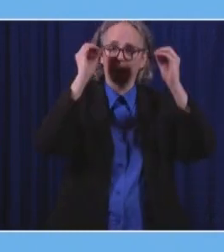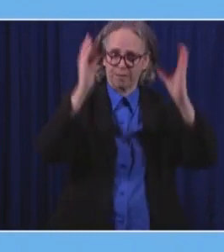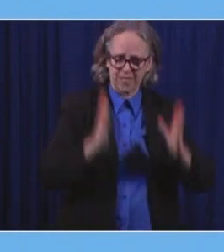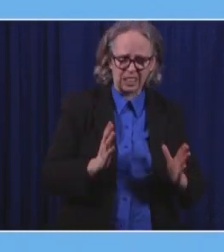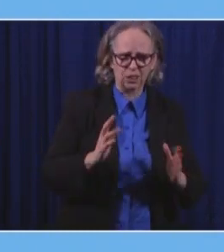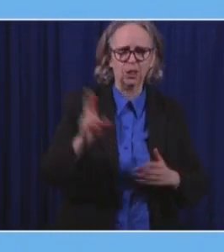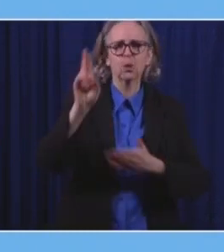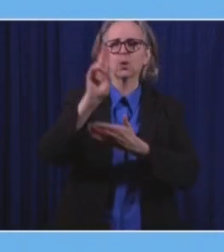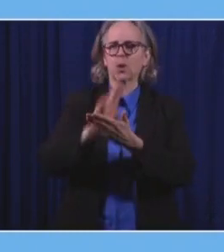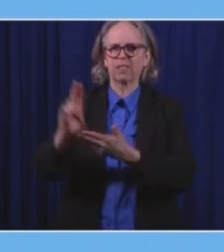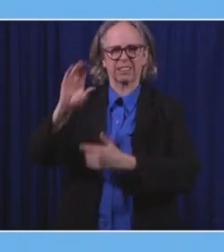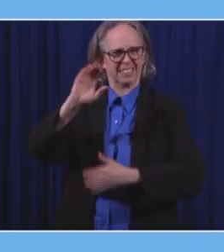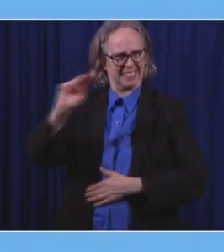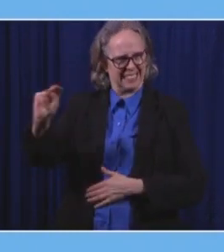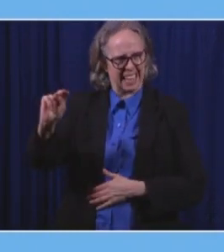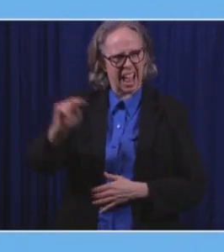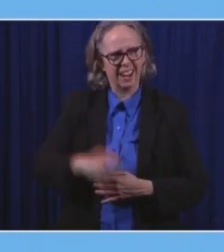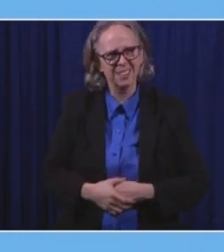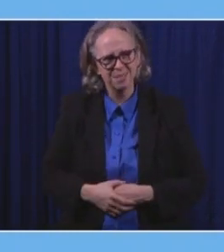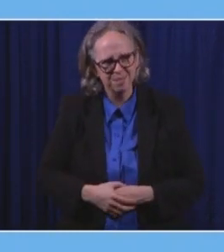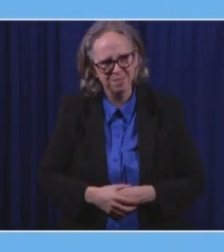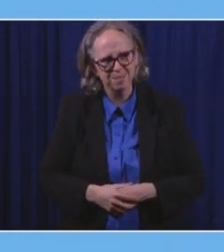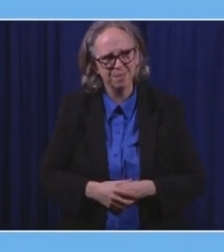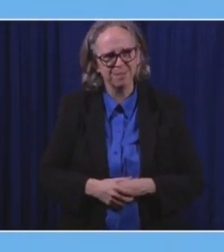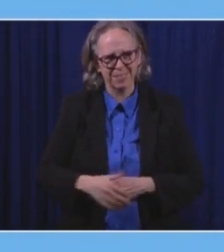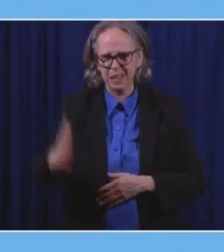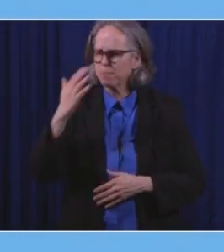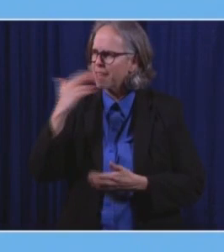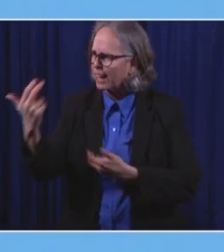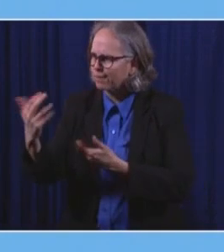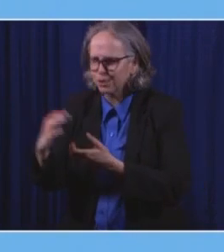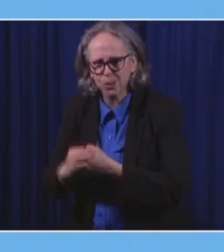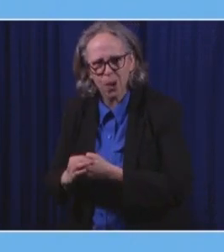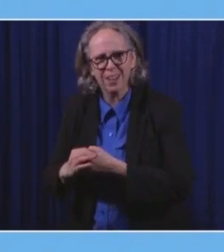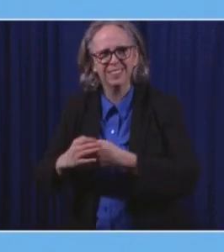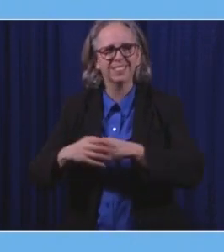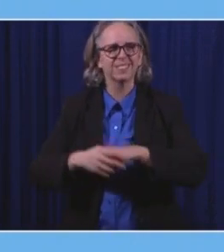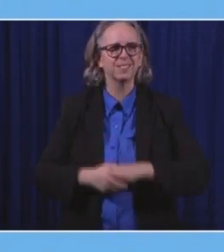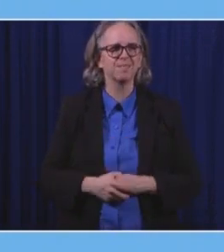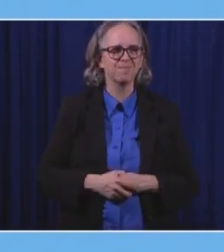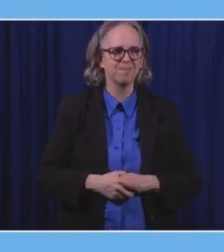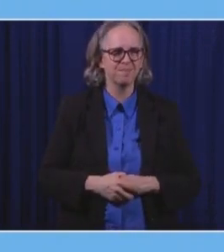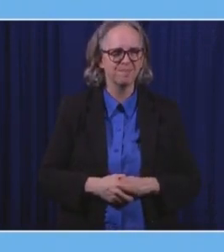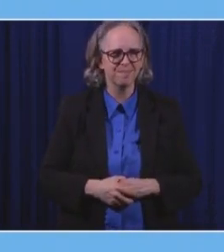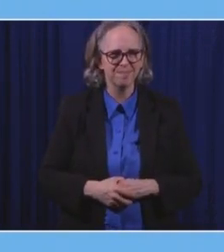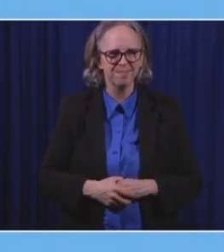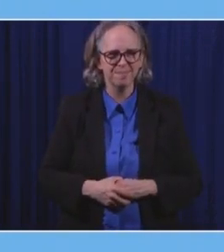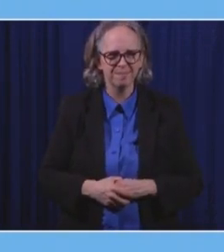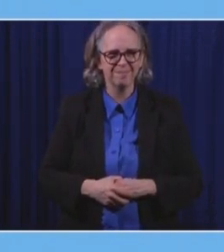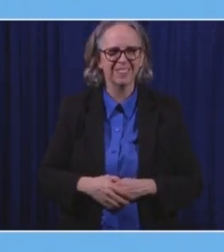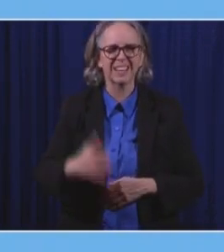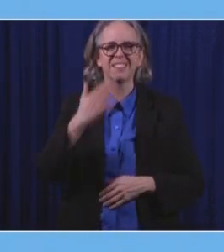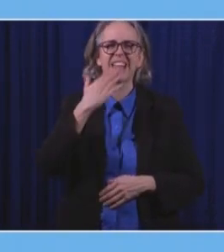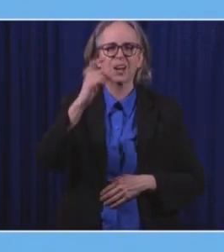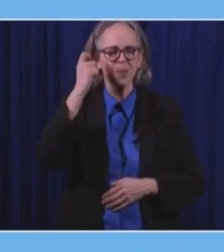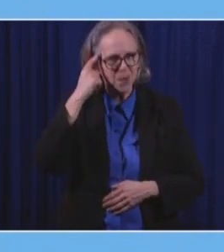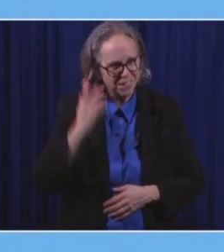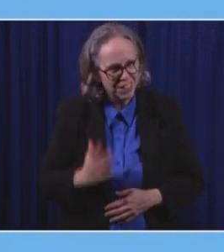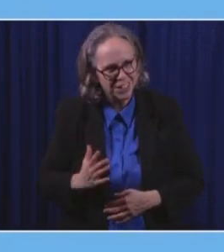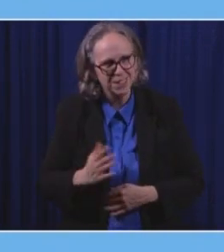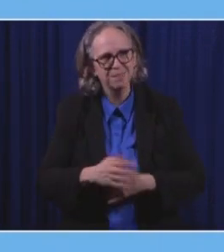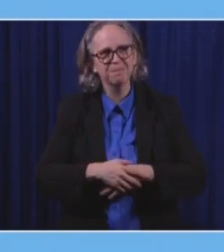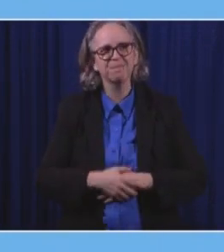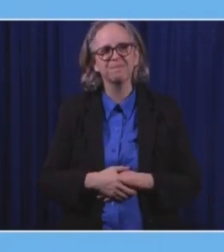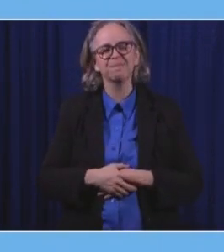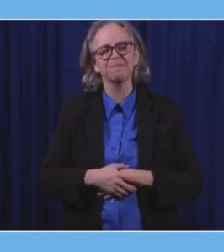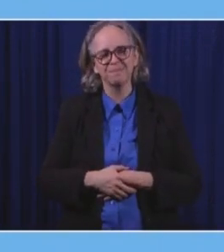UC College of Medicine. Doctor, thank you very much for joining us. Thank you, Governor. As it gets colder